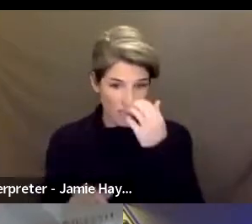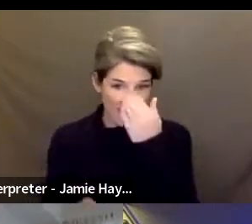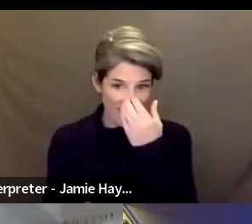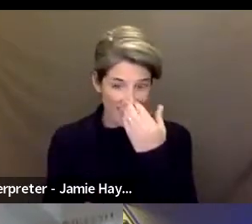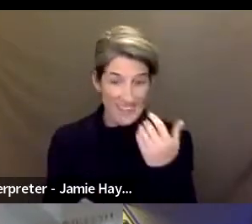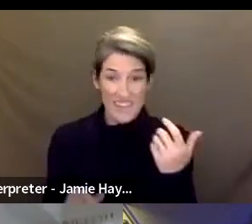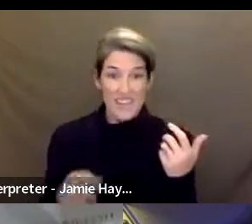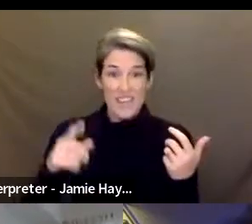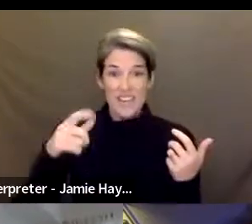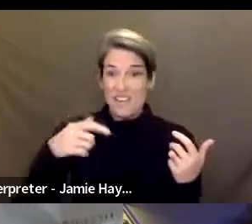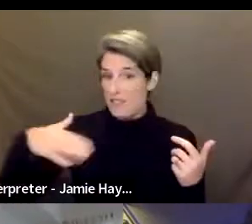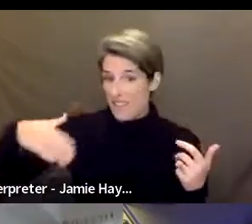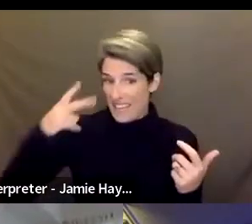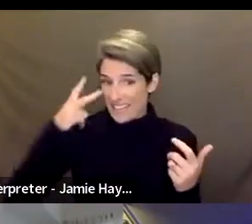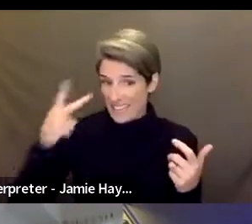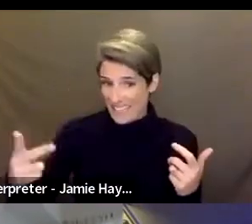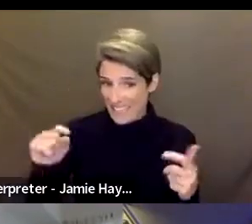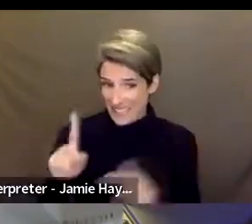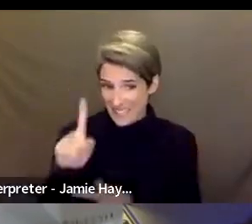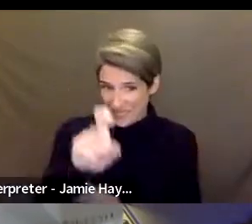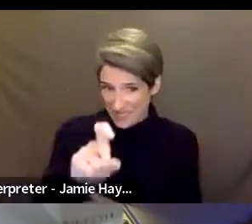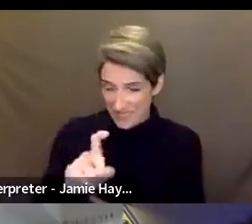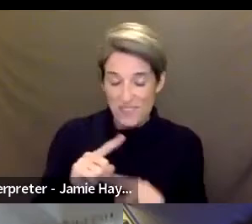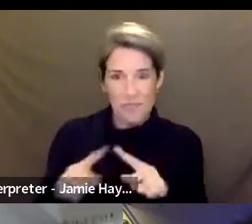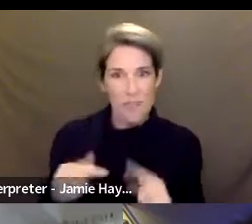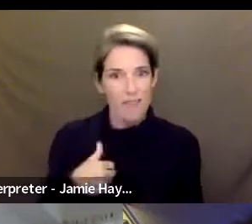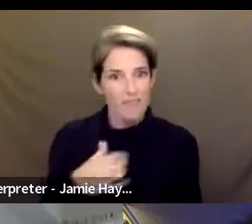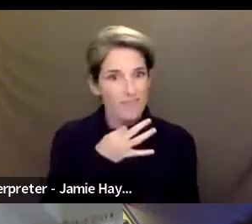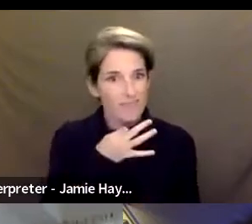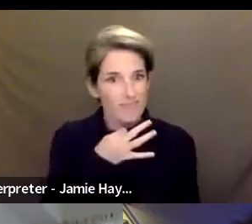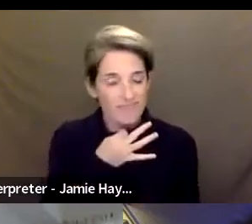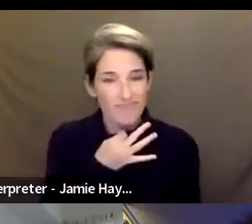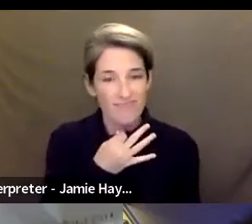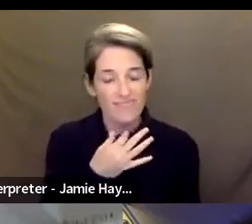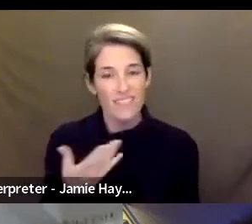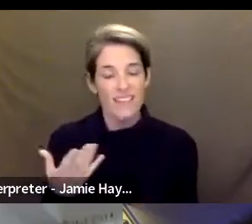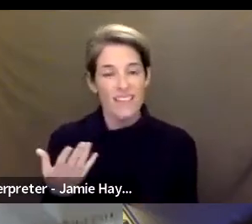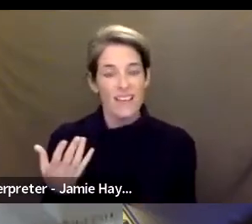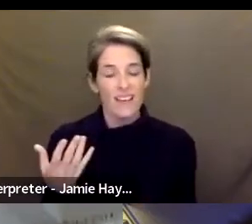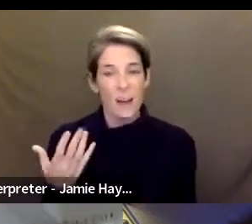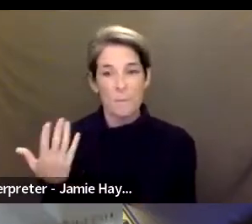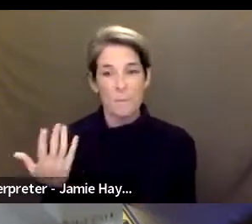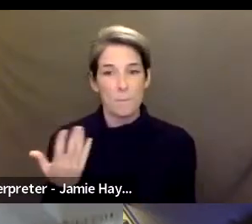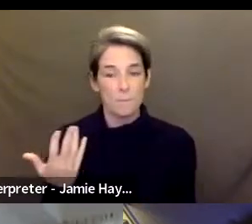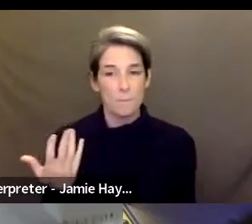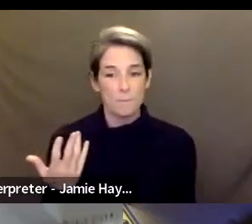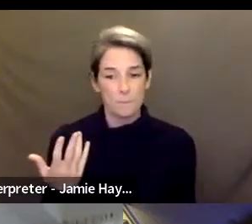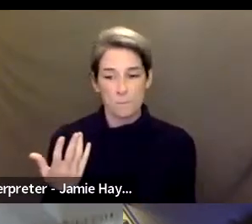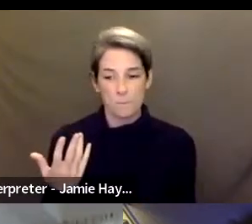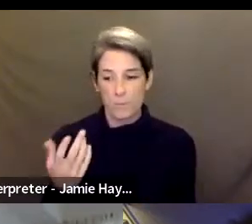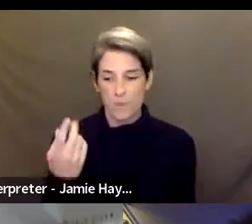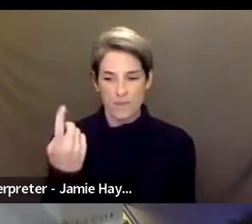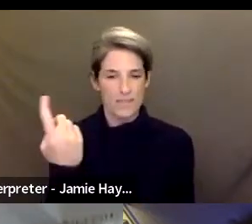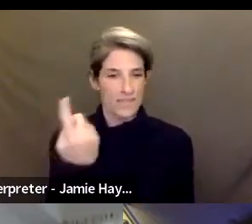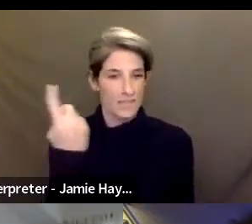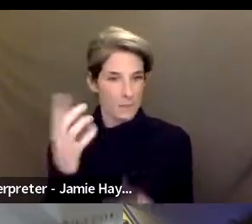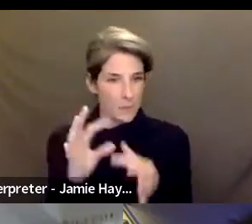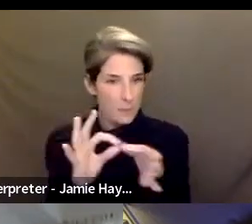prepared sheet, but I'm just curious for anyone who wants to answer. One of you mentioned